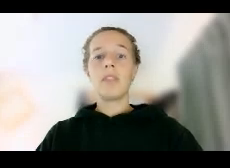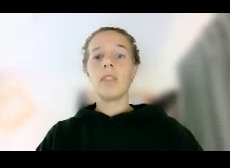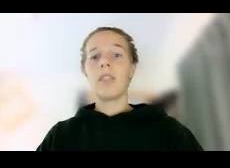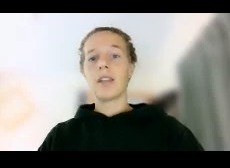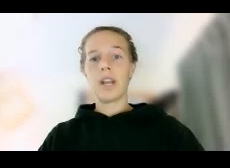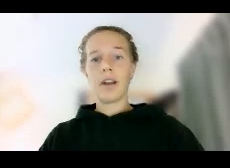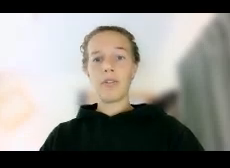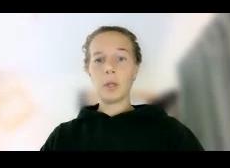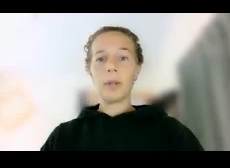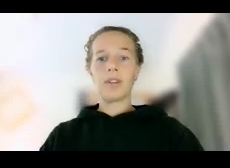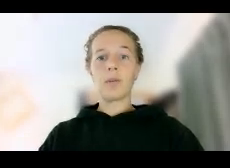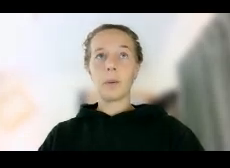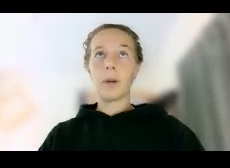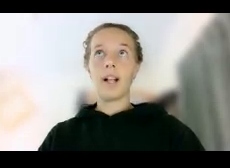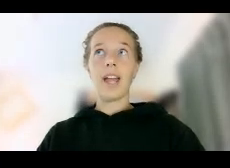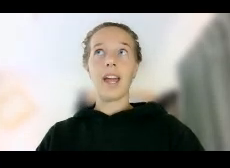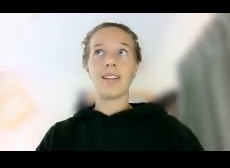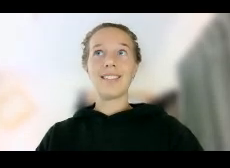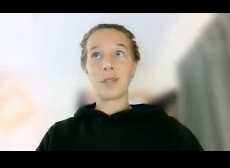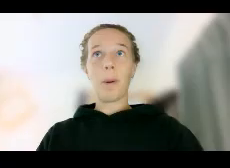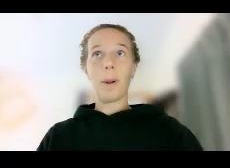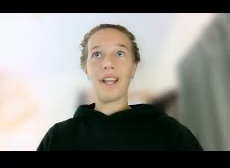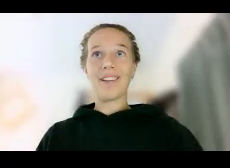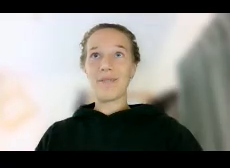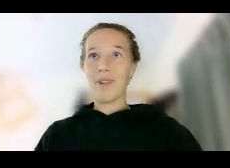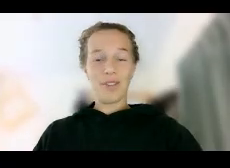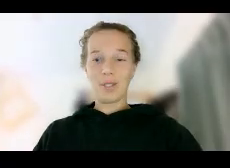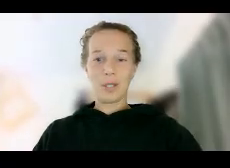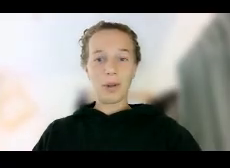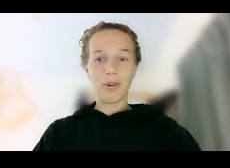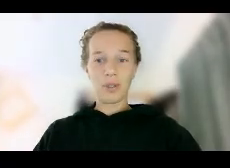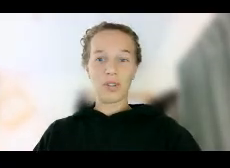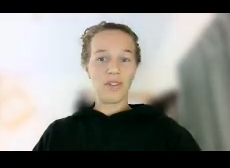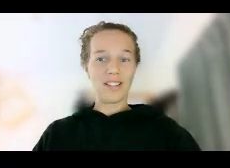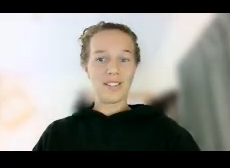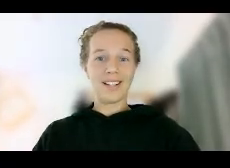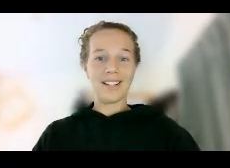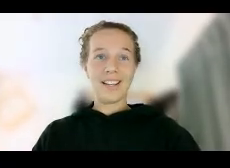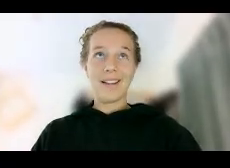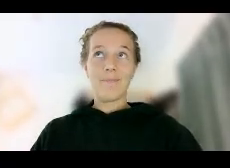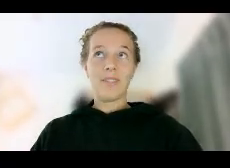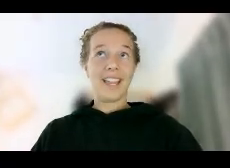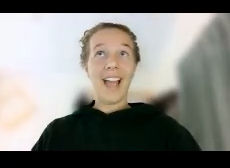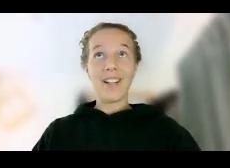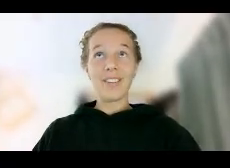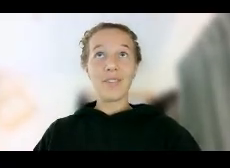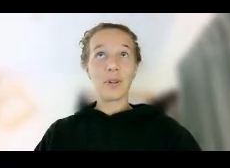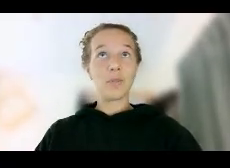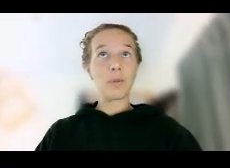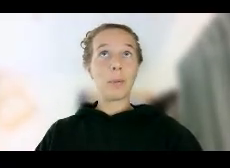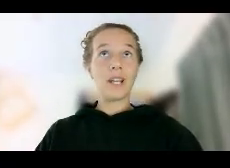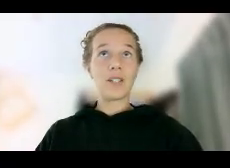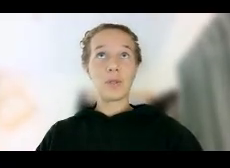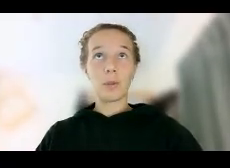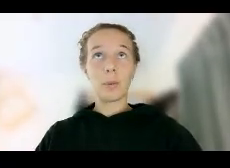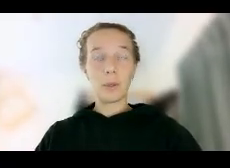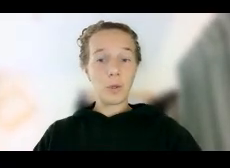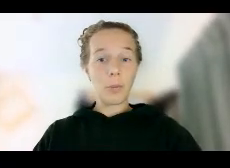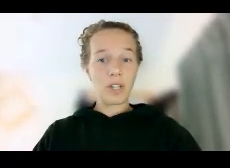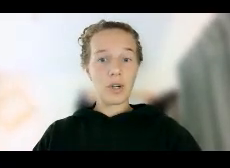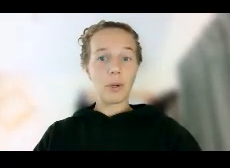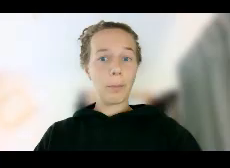Yeah. Thanks, Jack. I feel you put that really well. And that's probably why we are such big forage fish fans, right? Like healthy forage fish